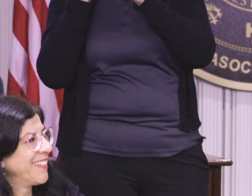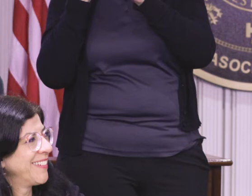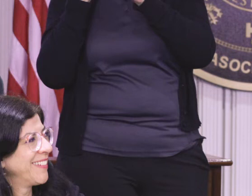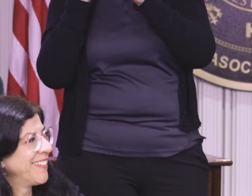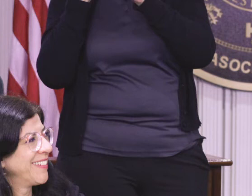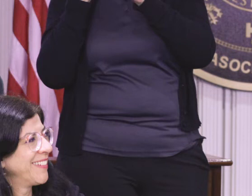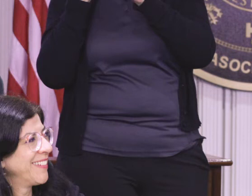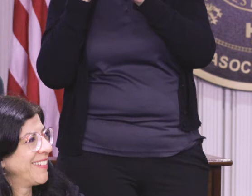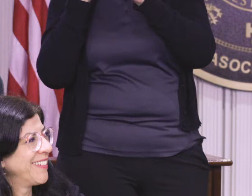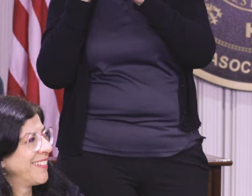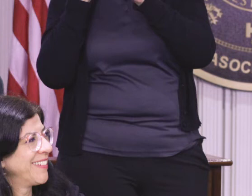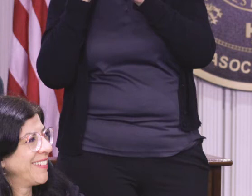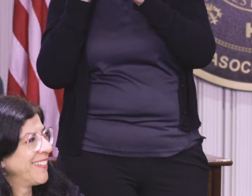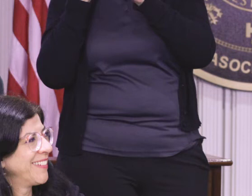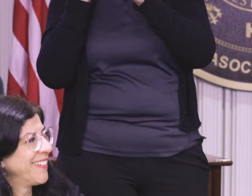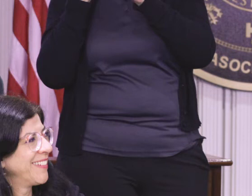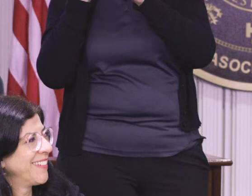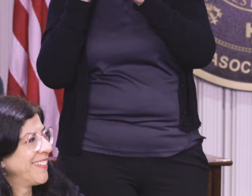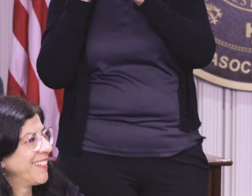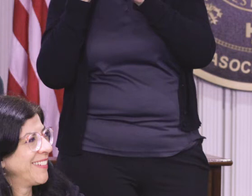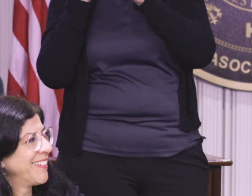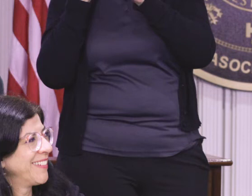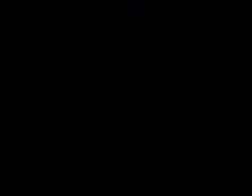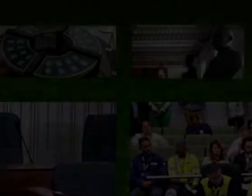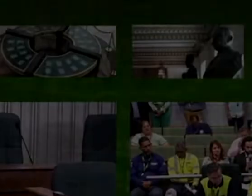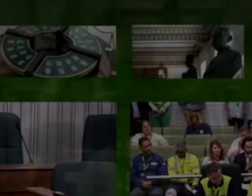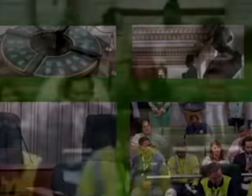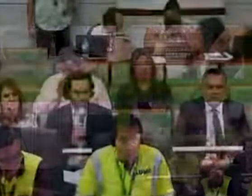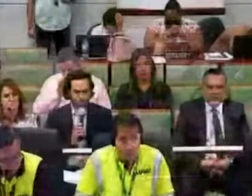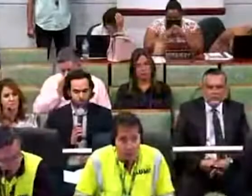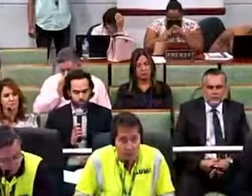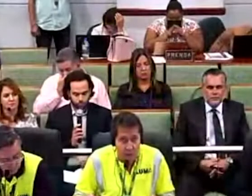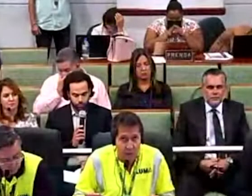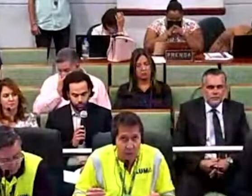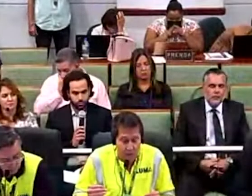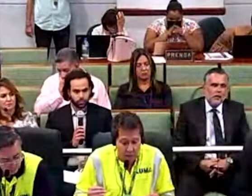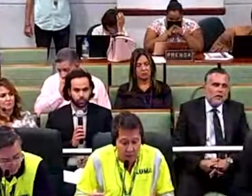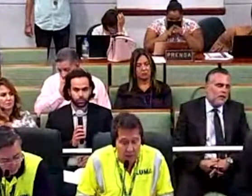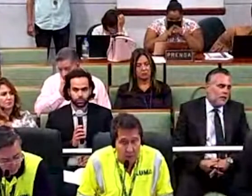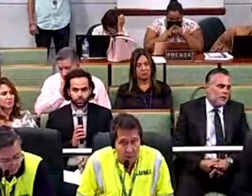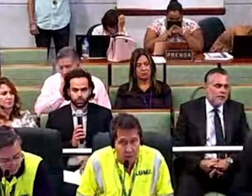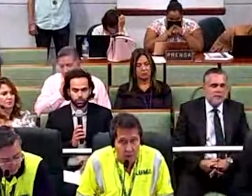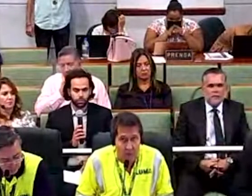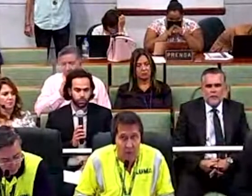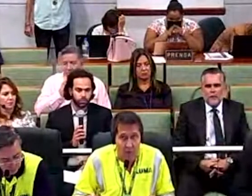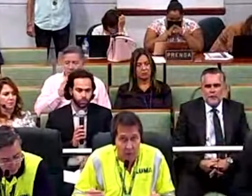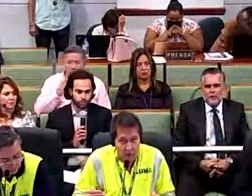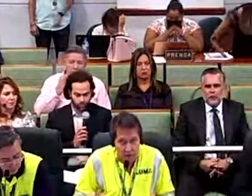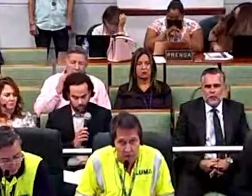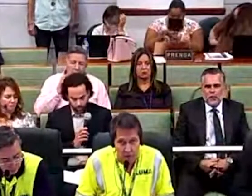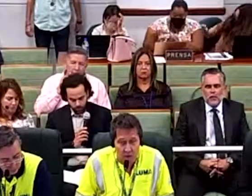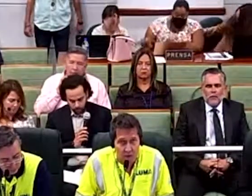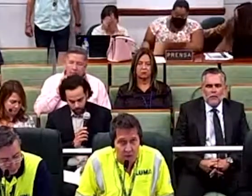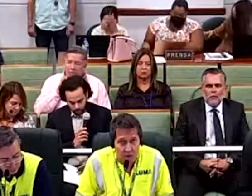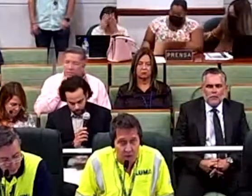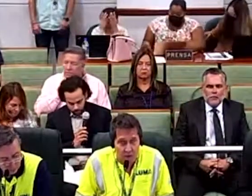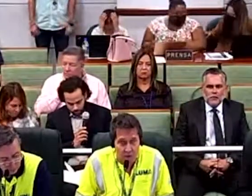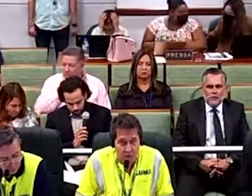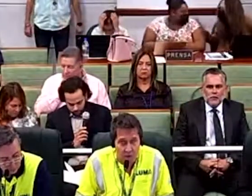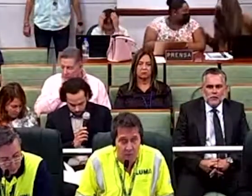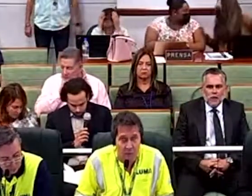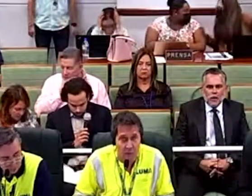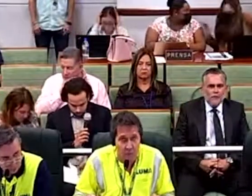¿Cuántas brigadas tiene Luma en la calle ahora mismo? It was a hurricane, category 1, 30 inches